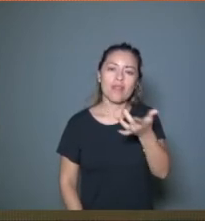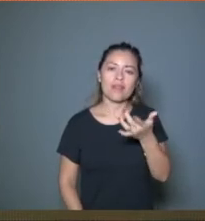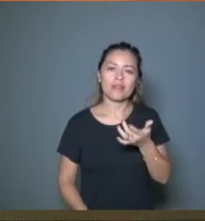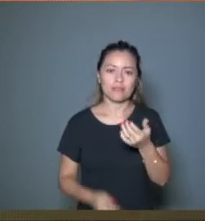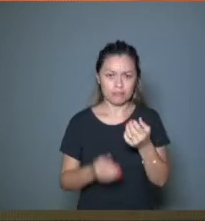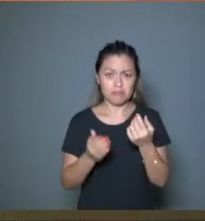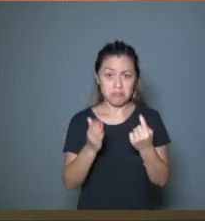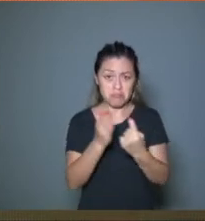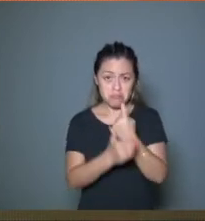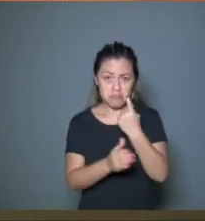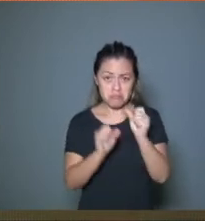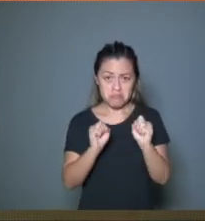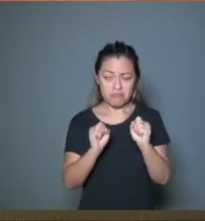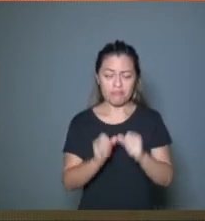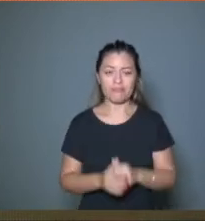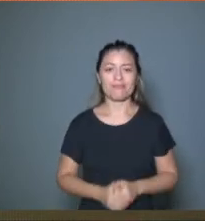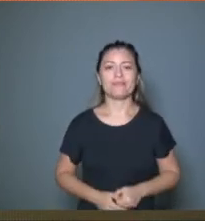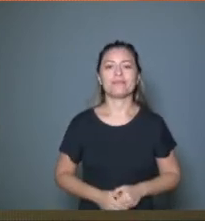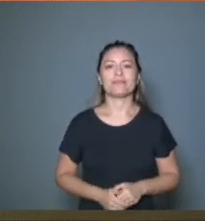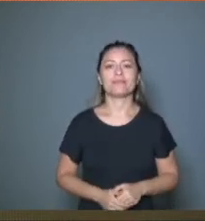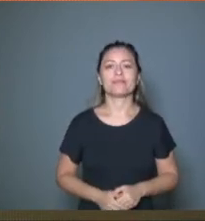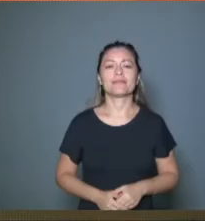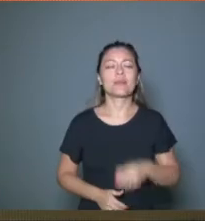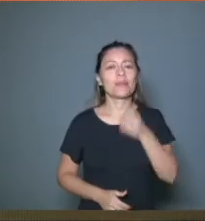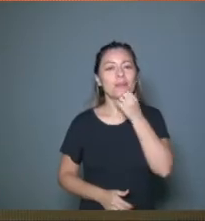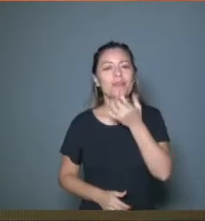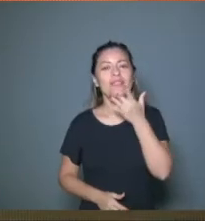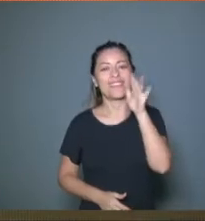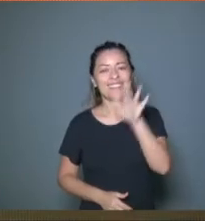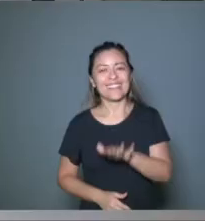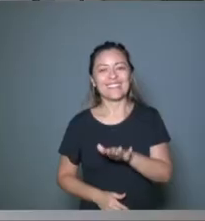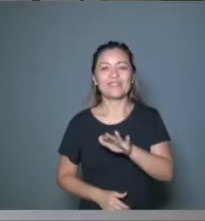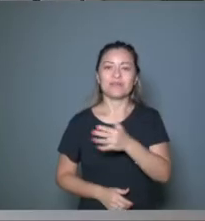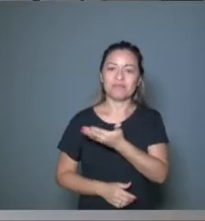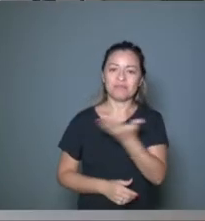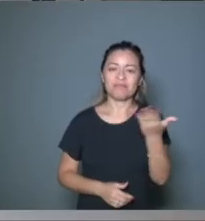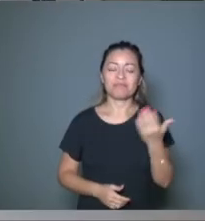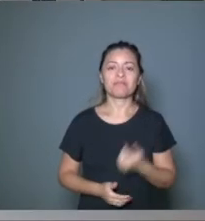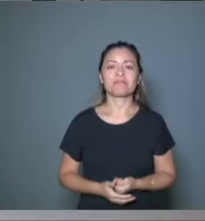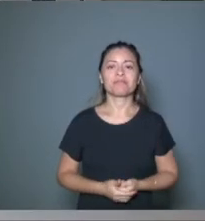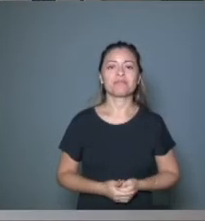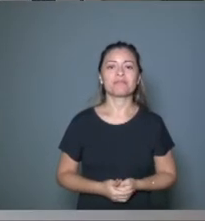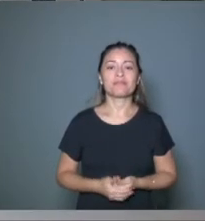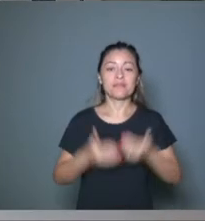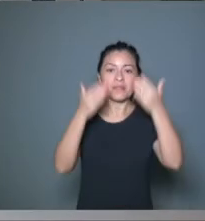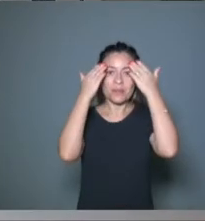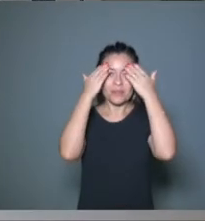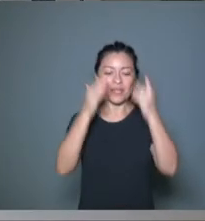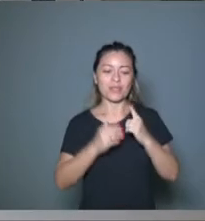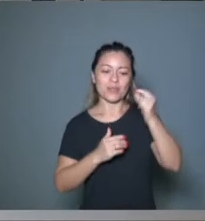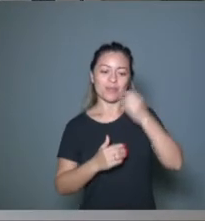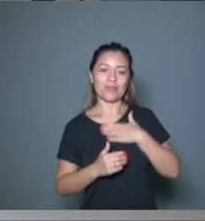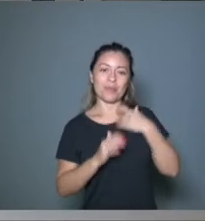you can unmute your mic and ask your question. Good afternoon,